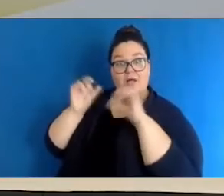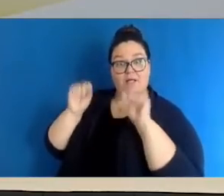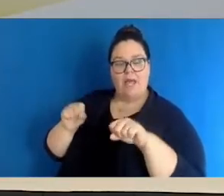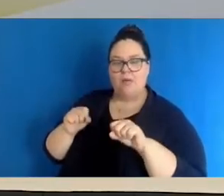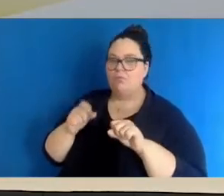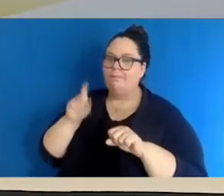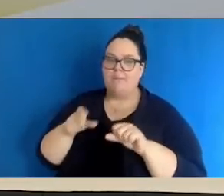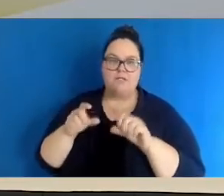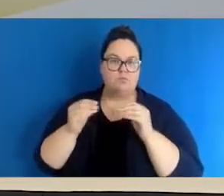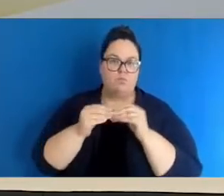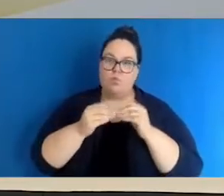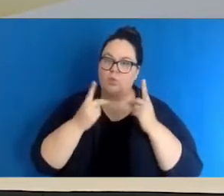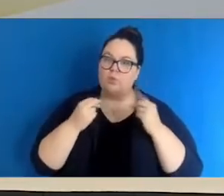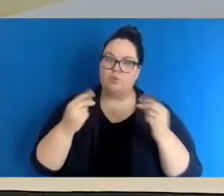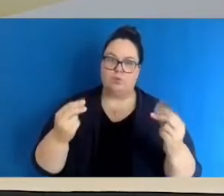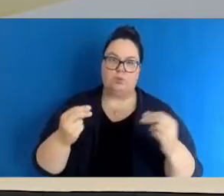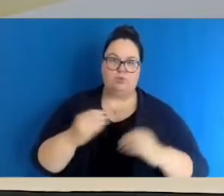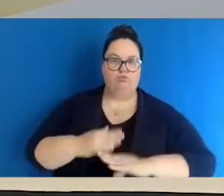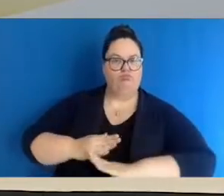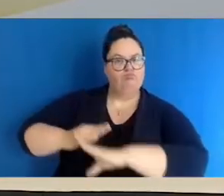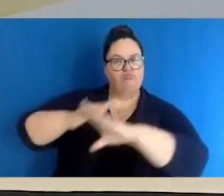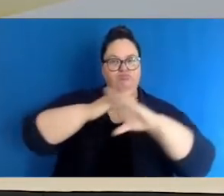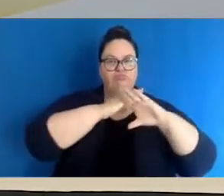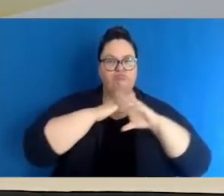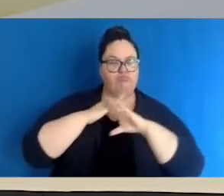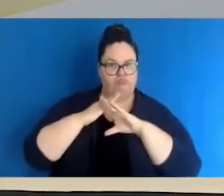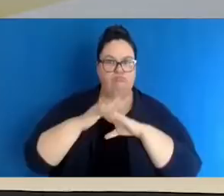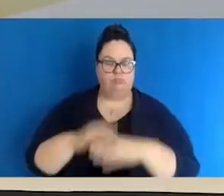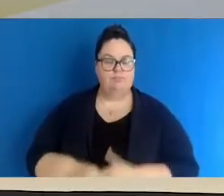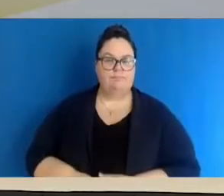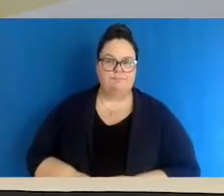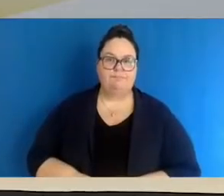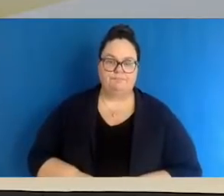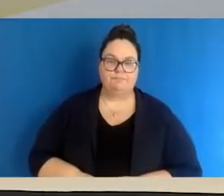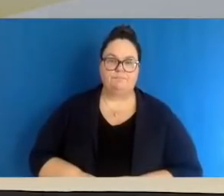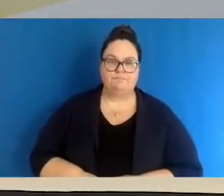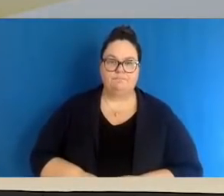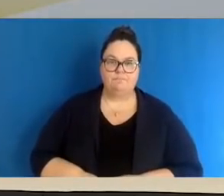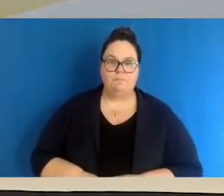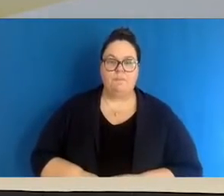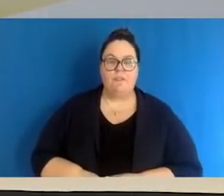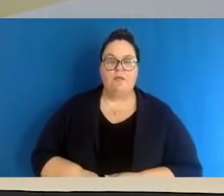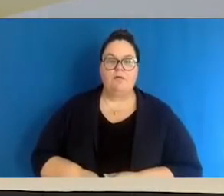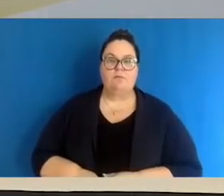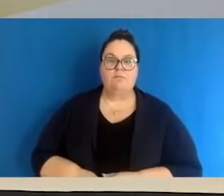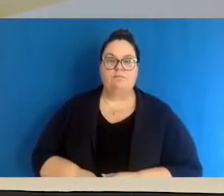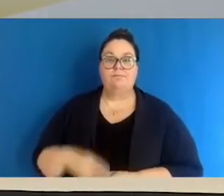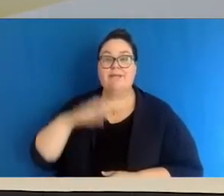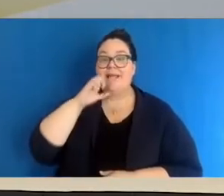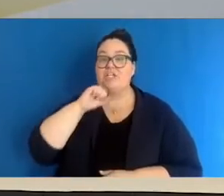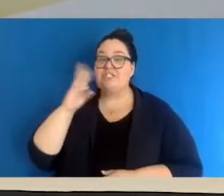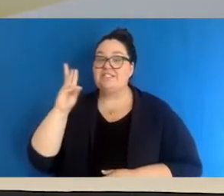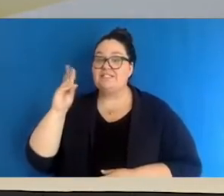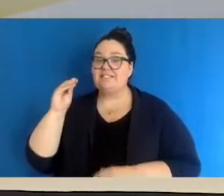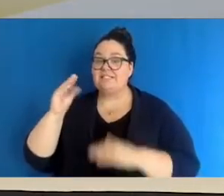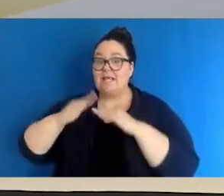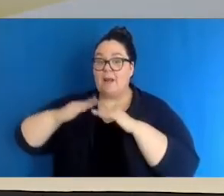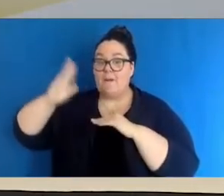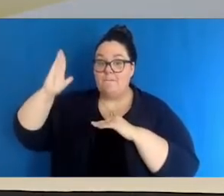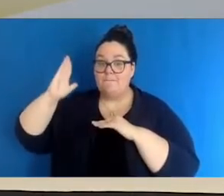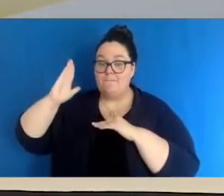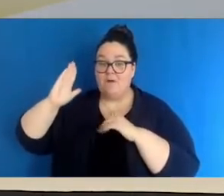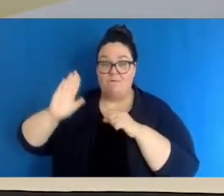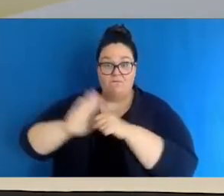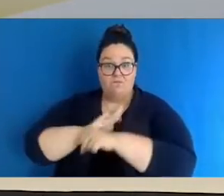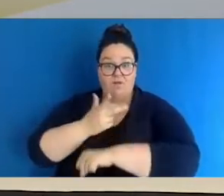maximize the number of PI residents who are vaccinated. In the over 60 age group, the rate of full